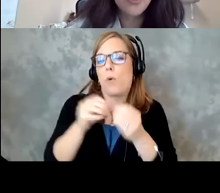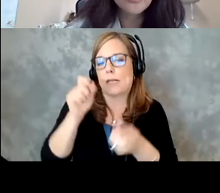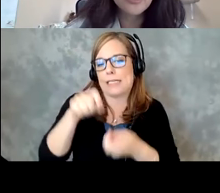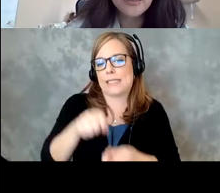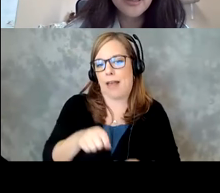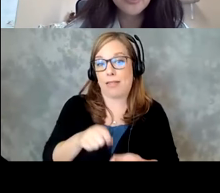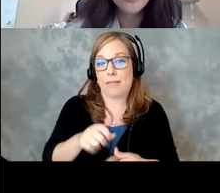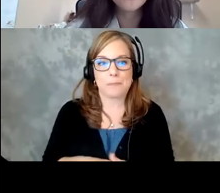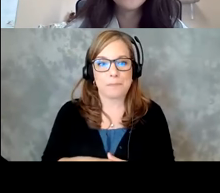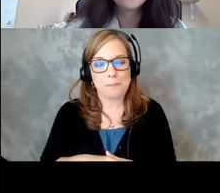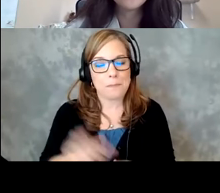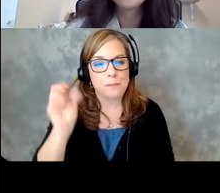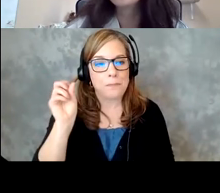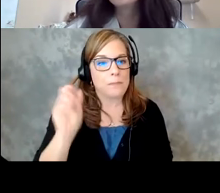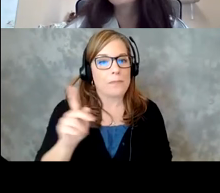Okay, so we can go on to the next slide, please.